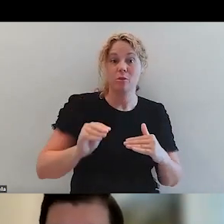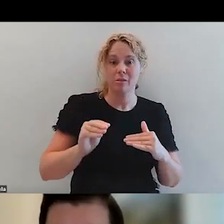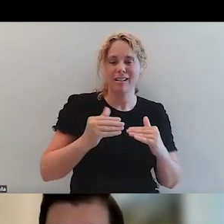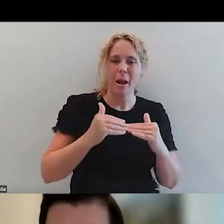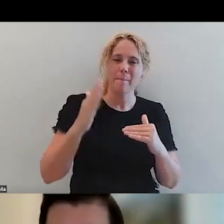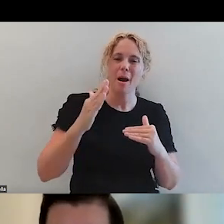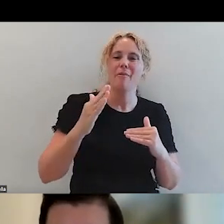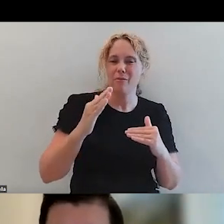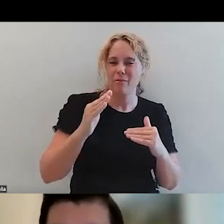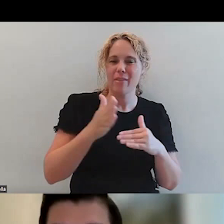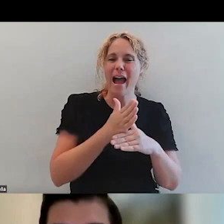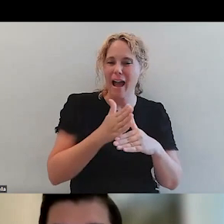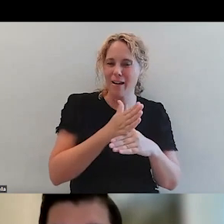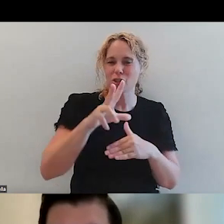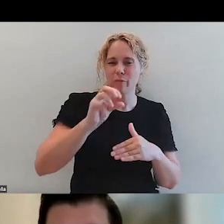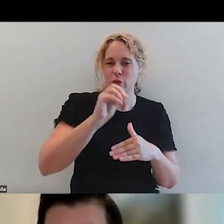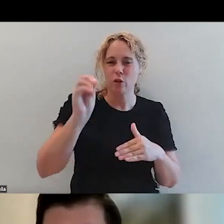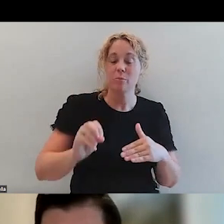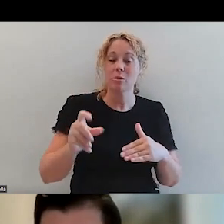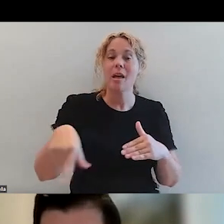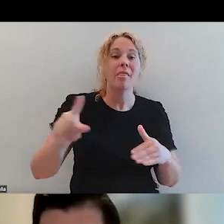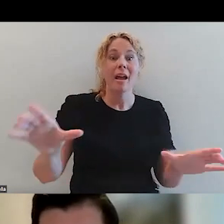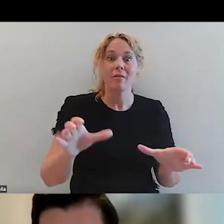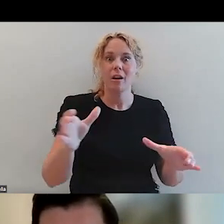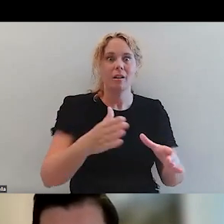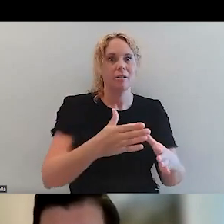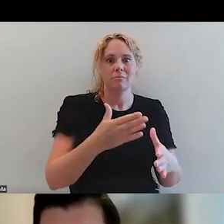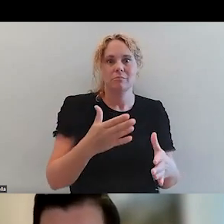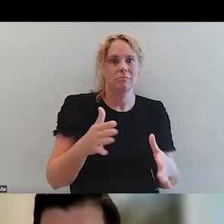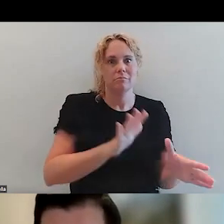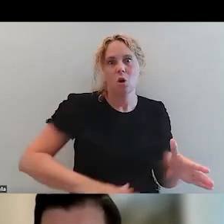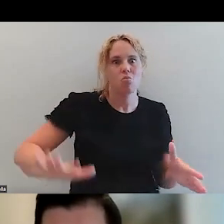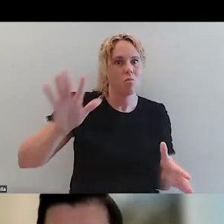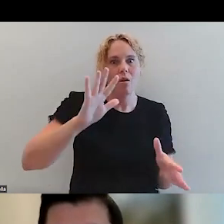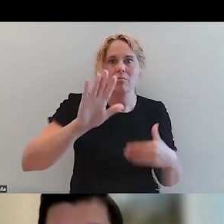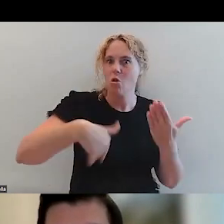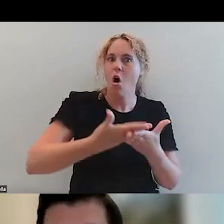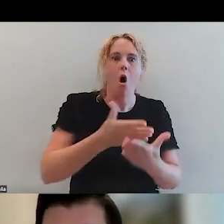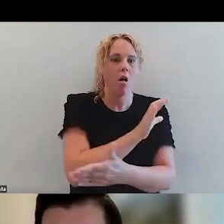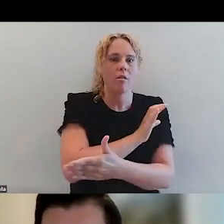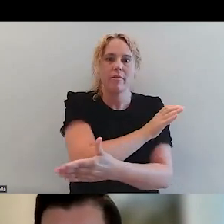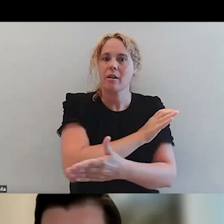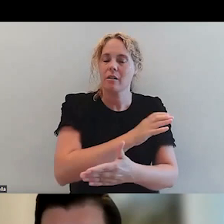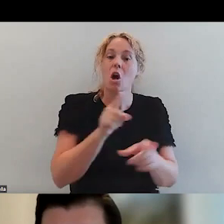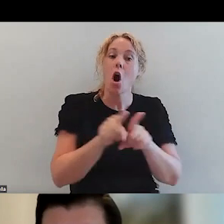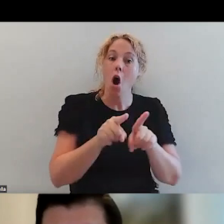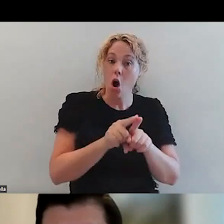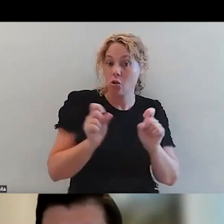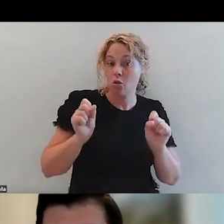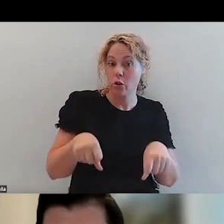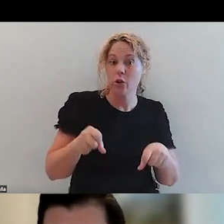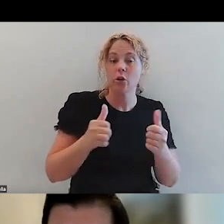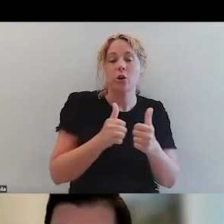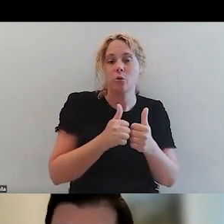average of 30% that we've seen. They've done it across the board with all of their clinics. They've also been able to do it with some of